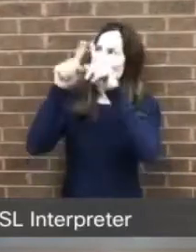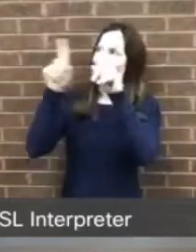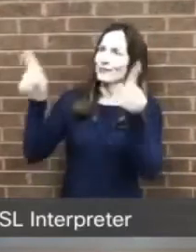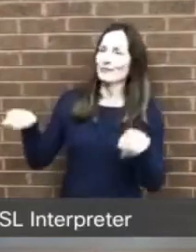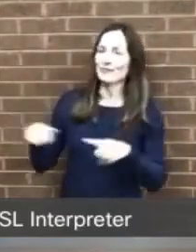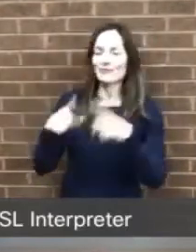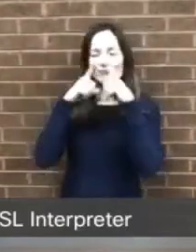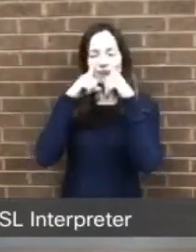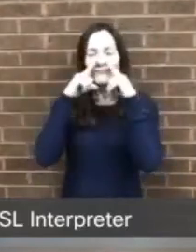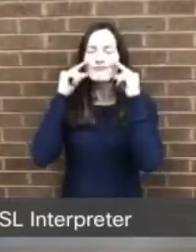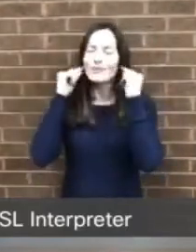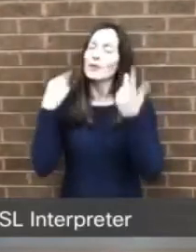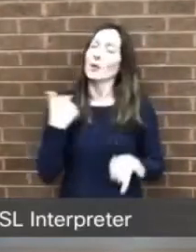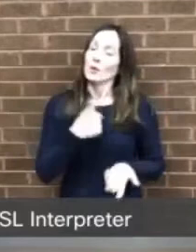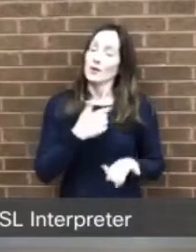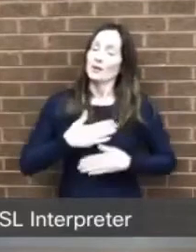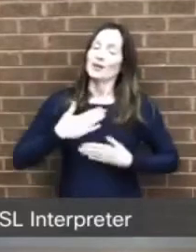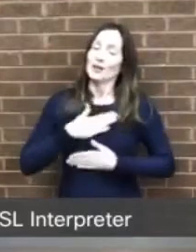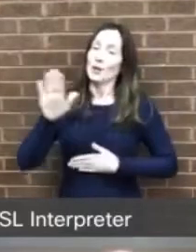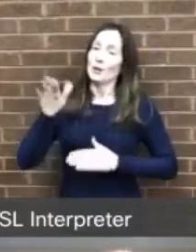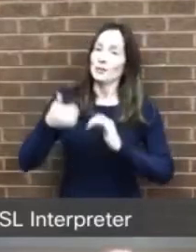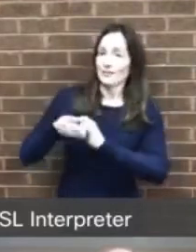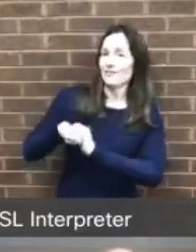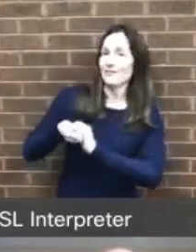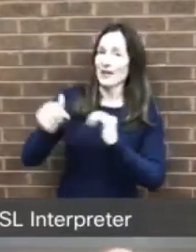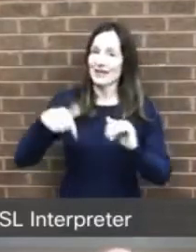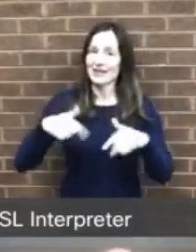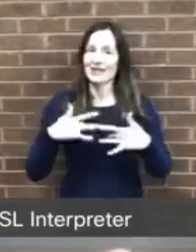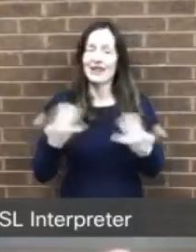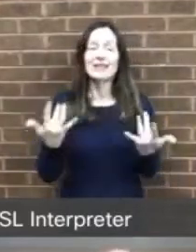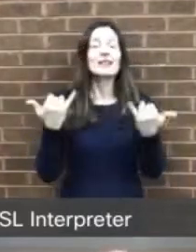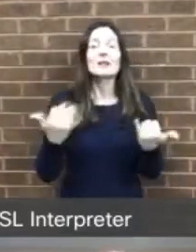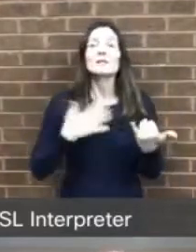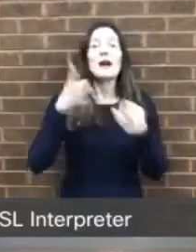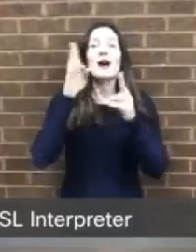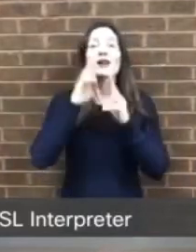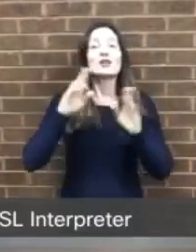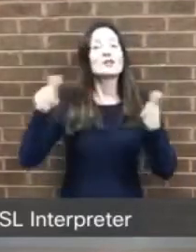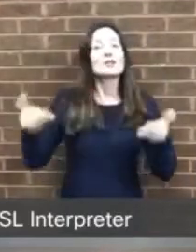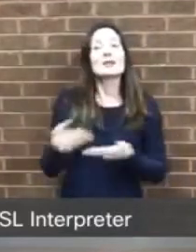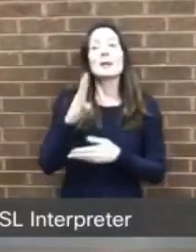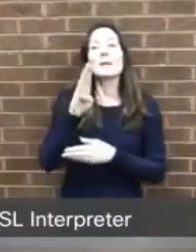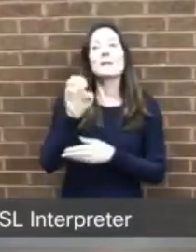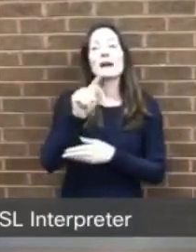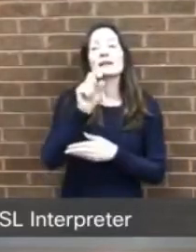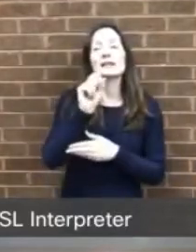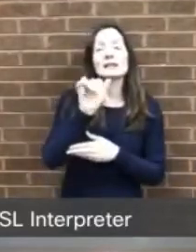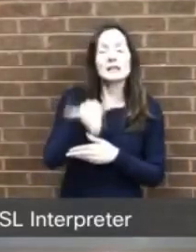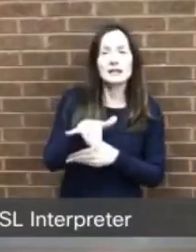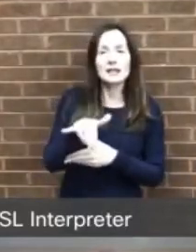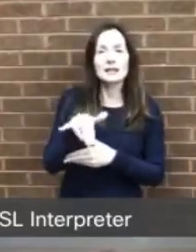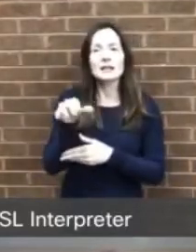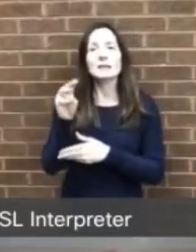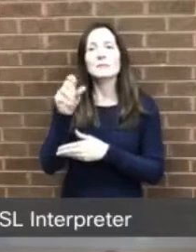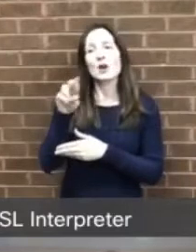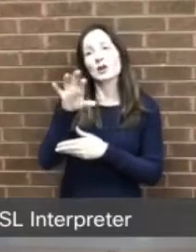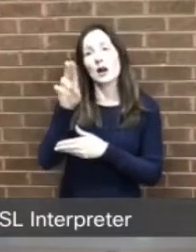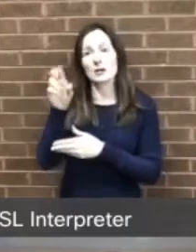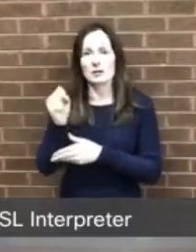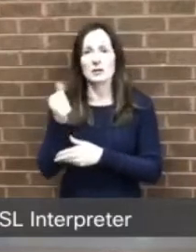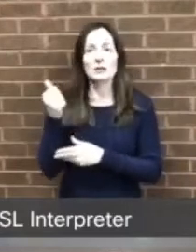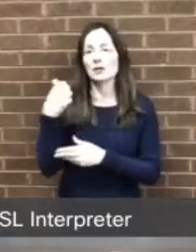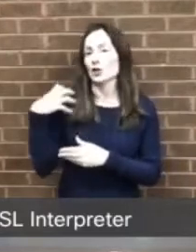event. It's now my honor to introduce Betsy Singer Marcus, who is the chair of the Jewish Community Relations